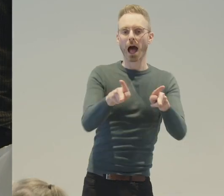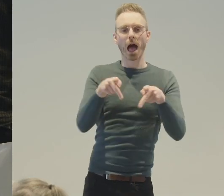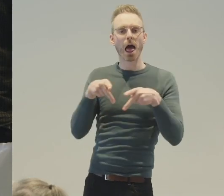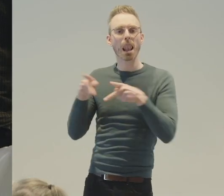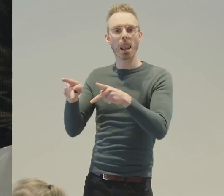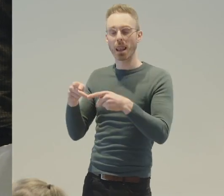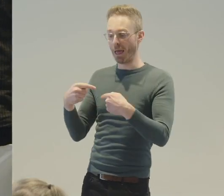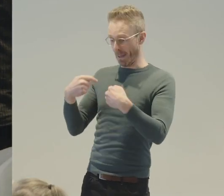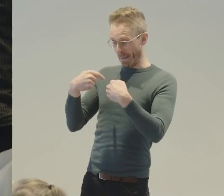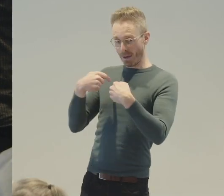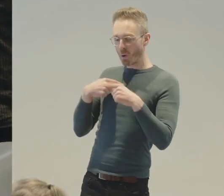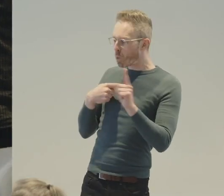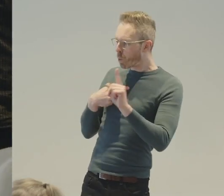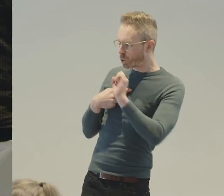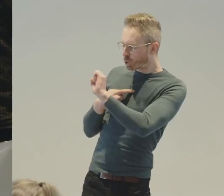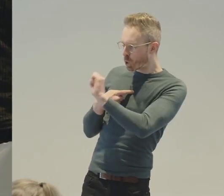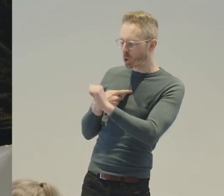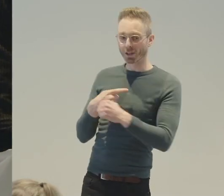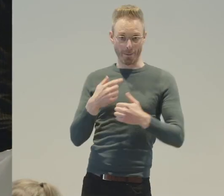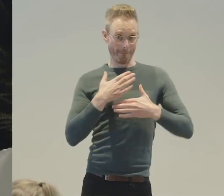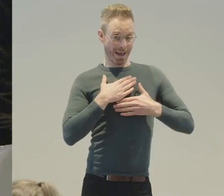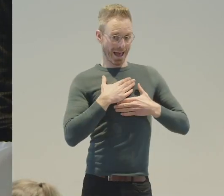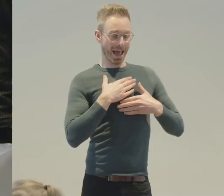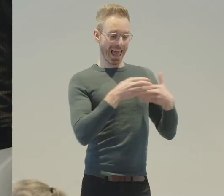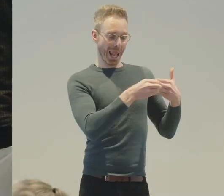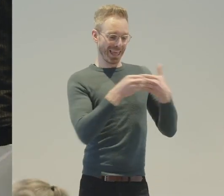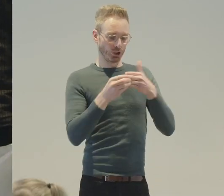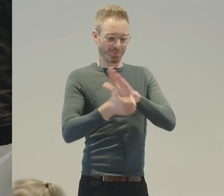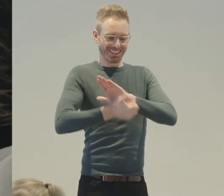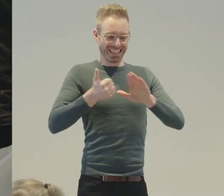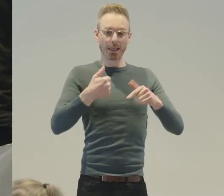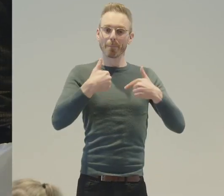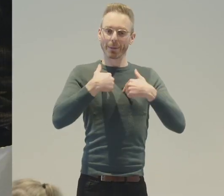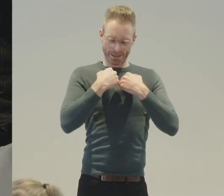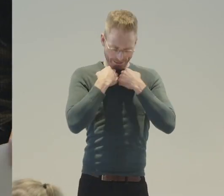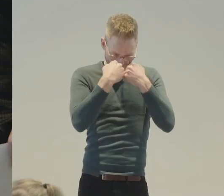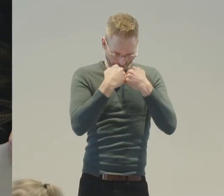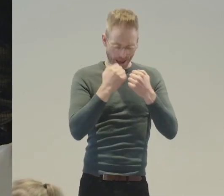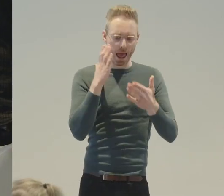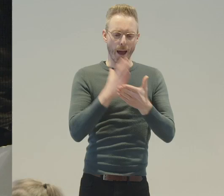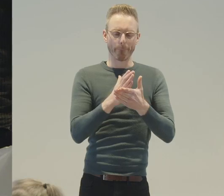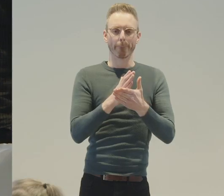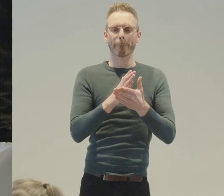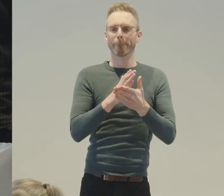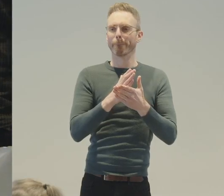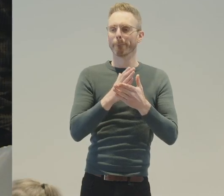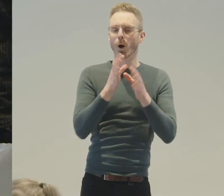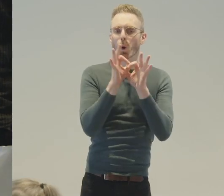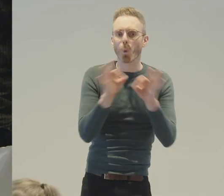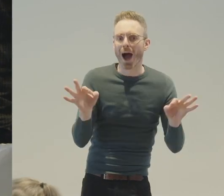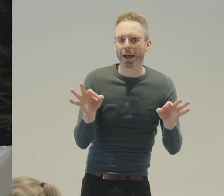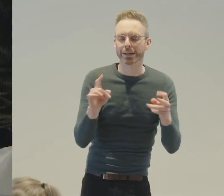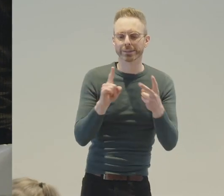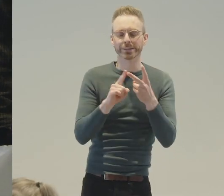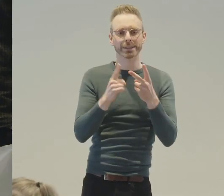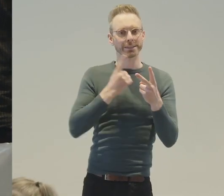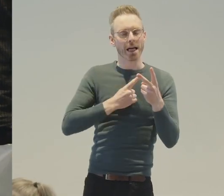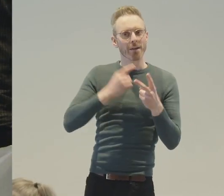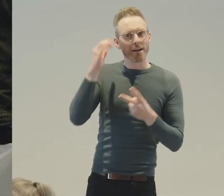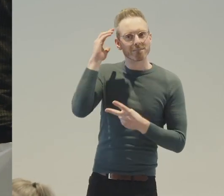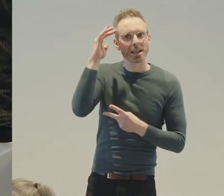I'm quiet, I'm very observant, I'm very philosophical as